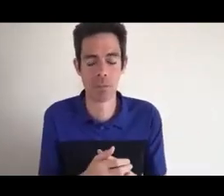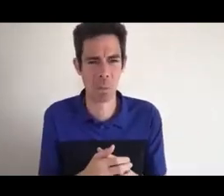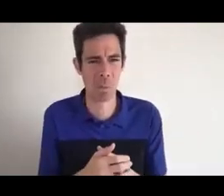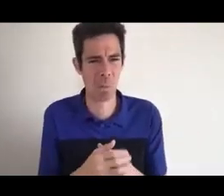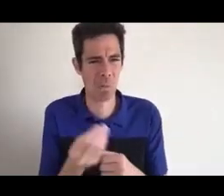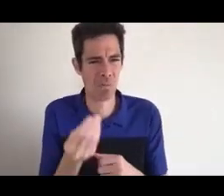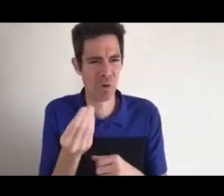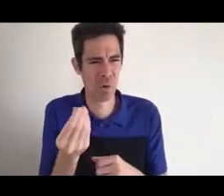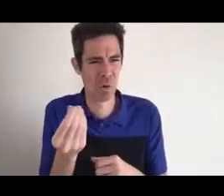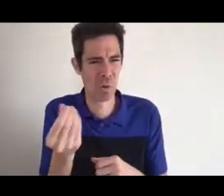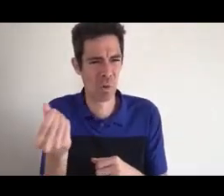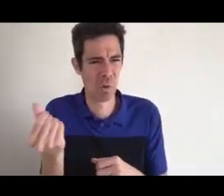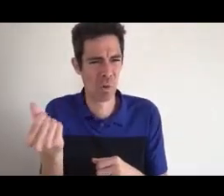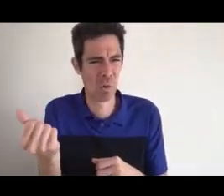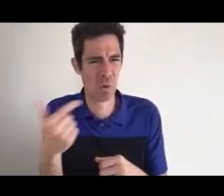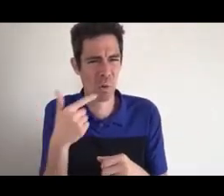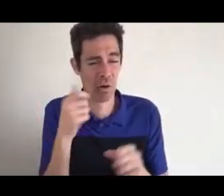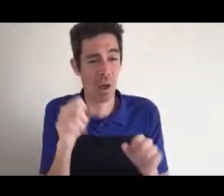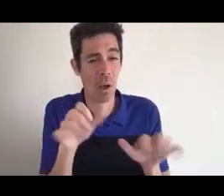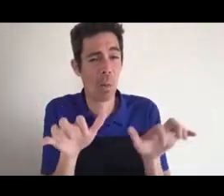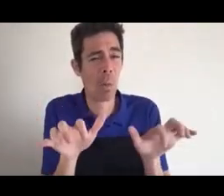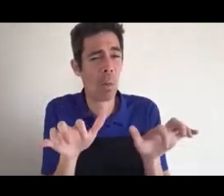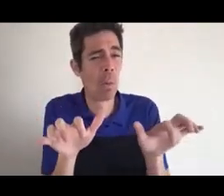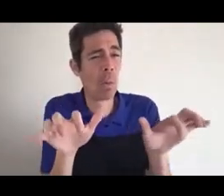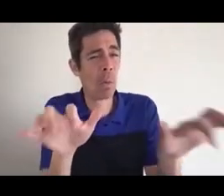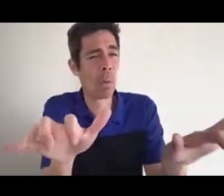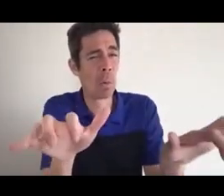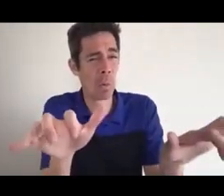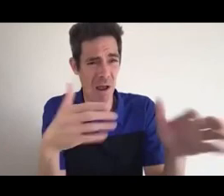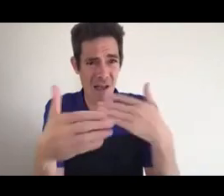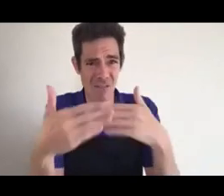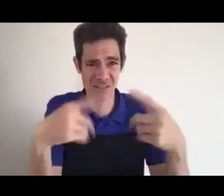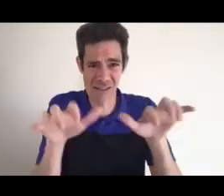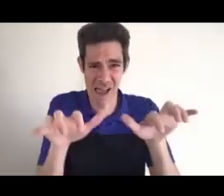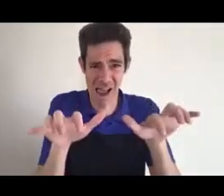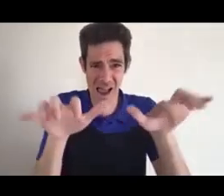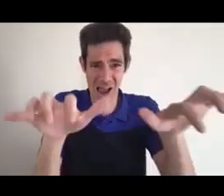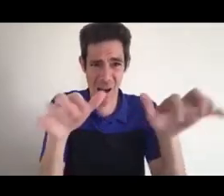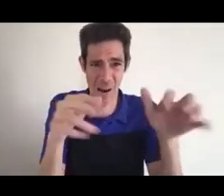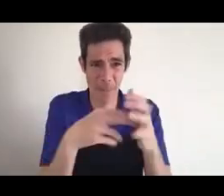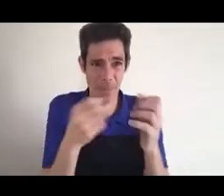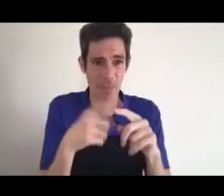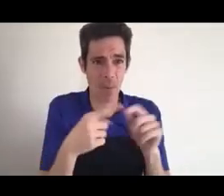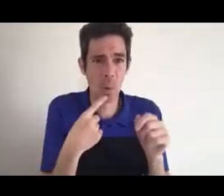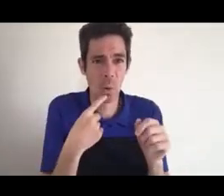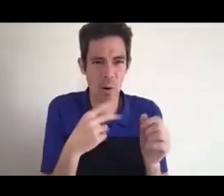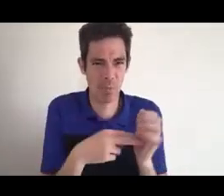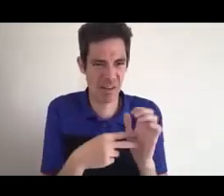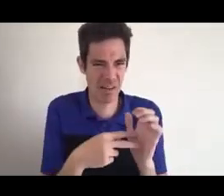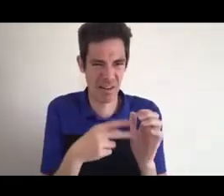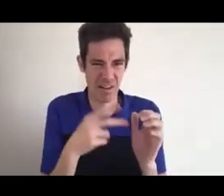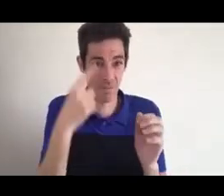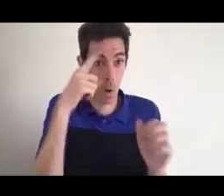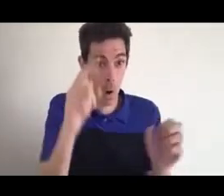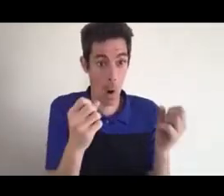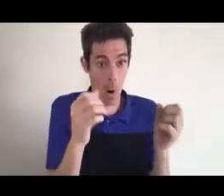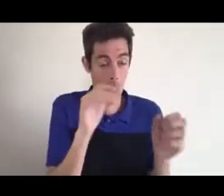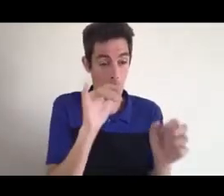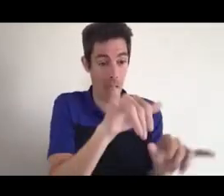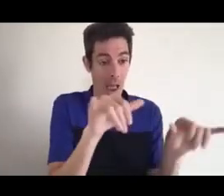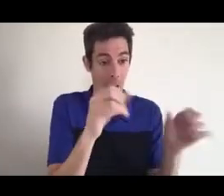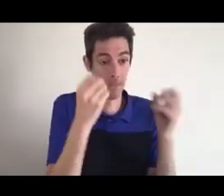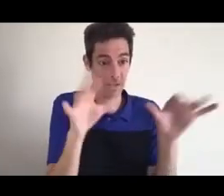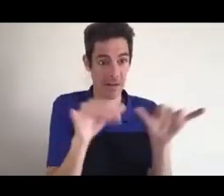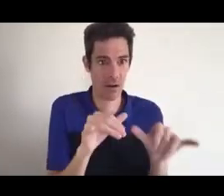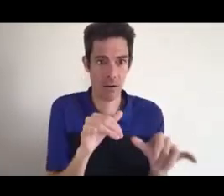it's wow, there's a lot of people there, or not very many. So even though you're signing like this, but you're using the